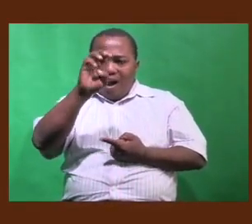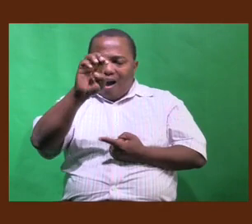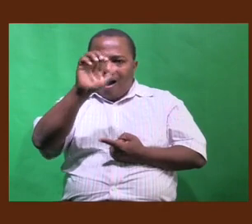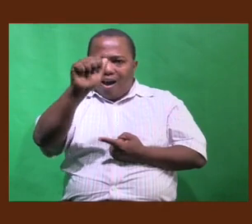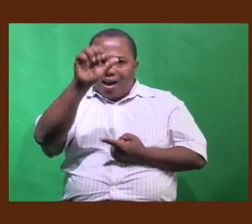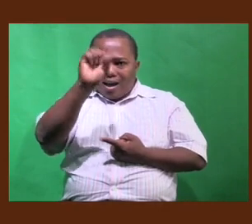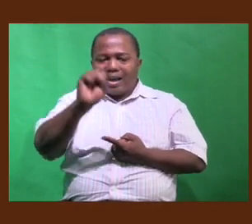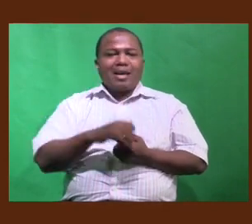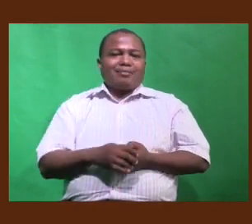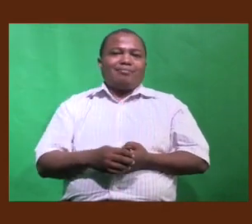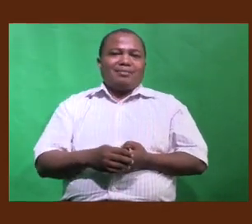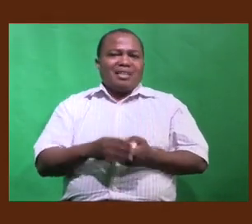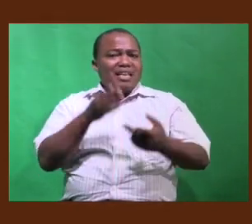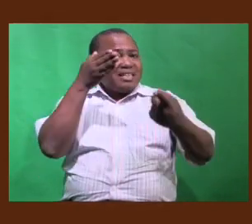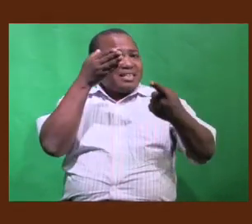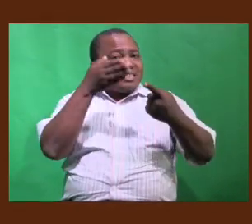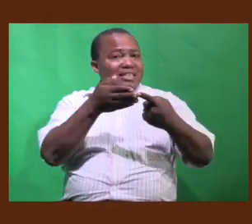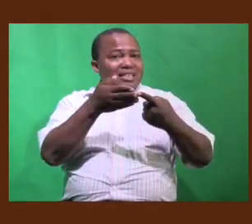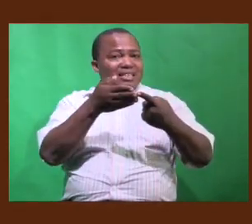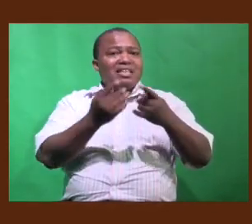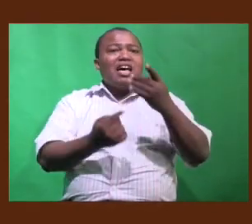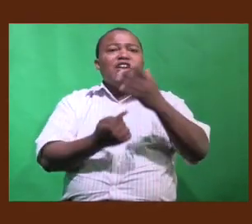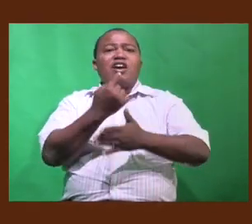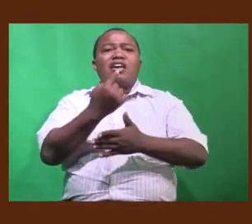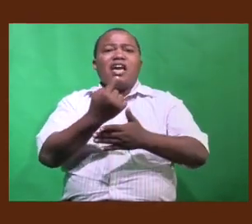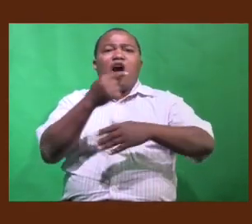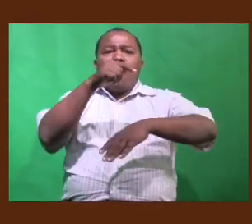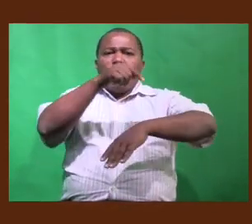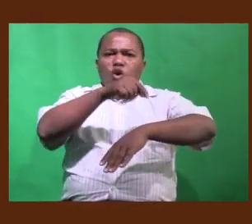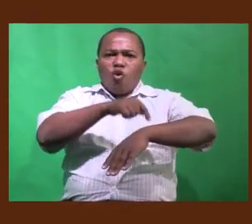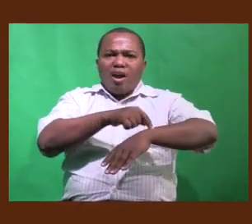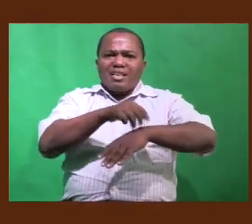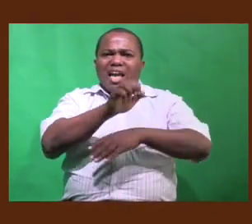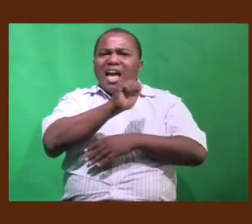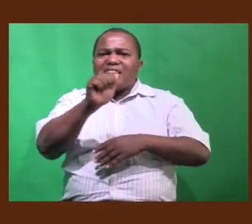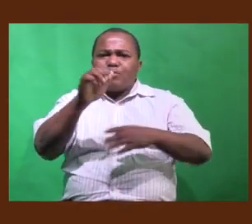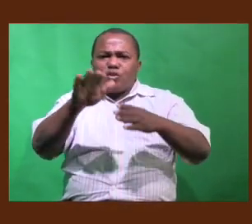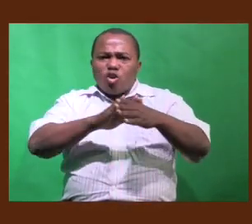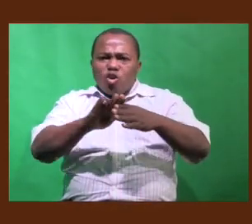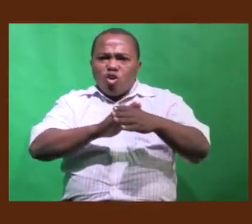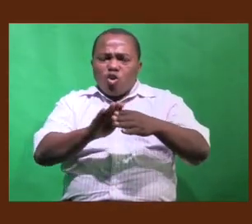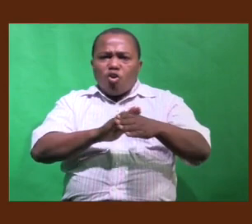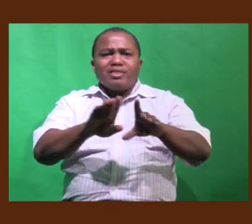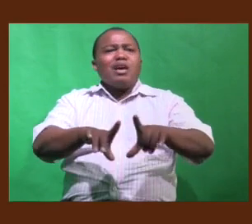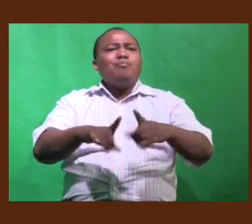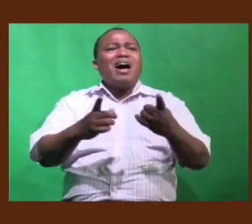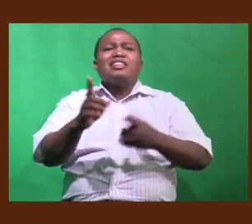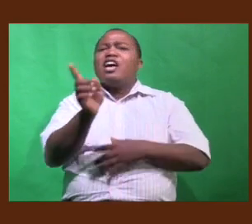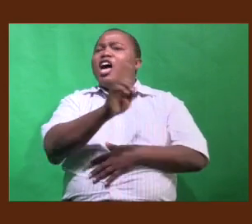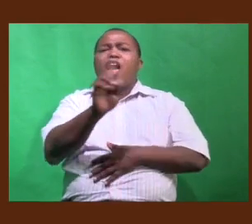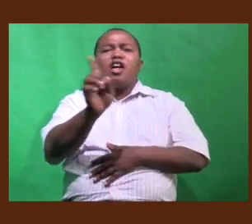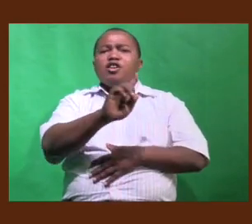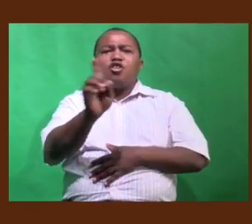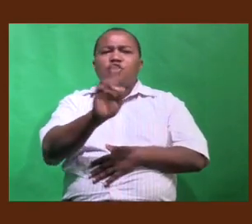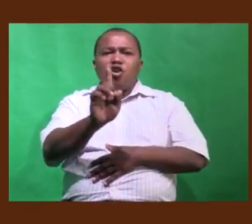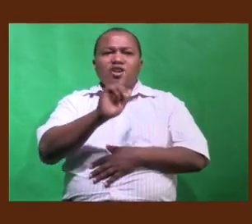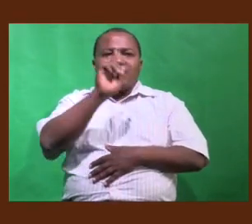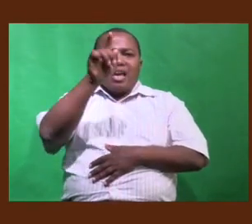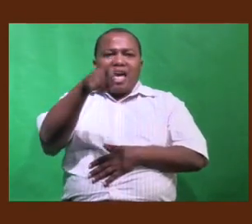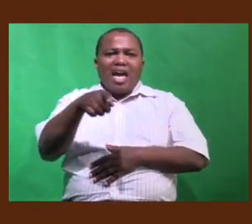These are expenses which the firm has used but have not yet been paid